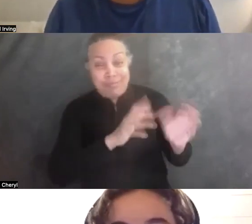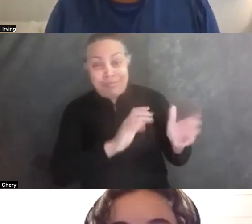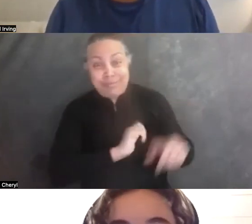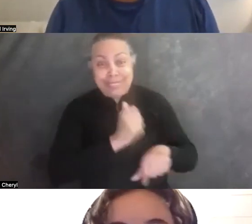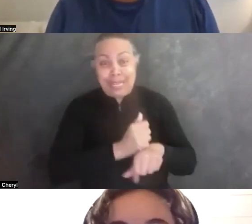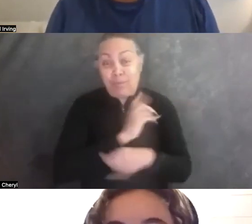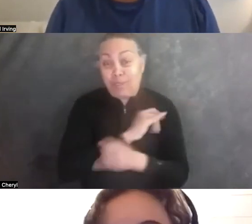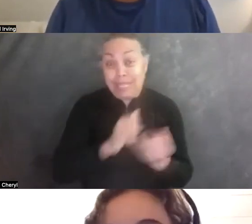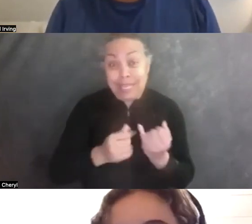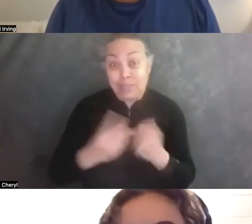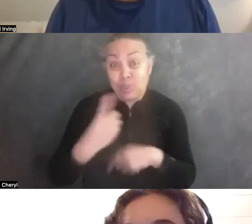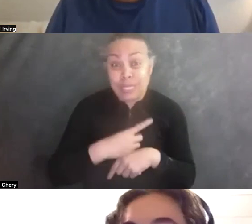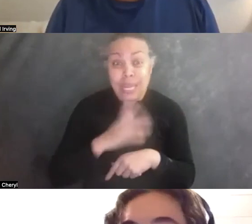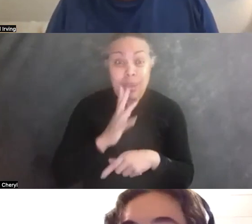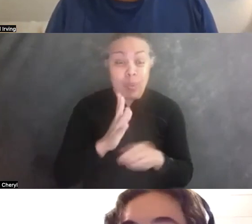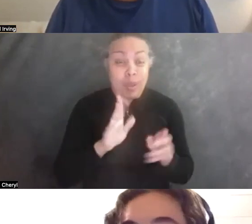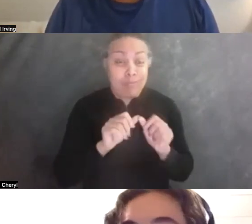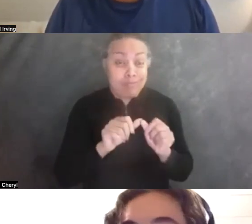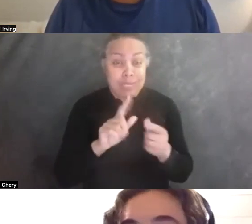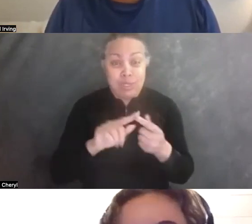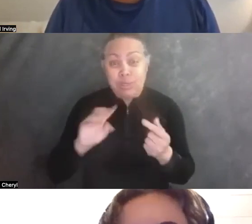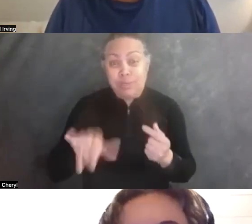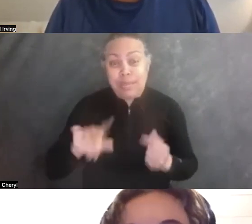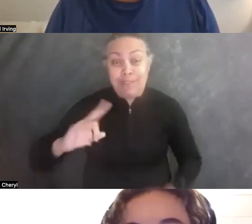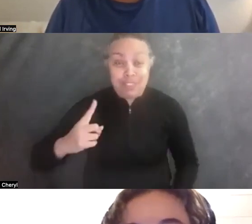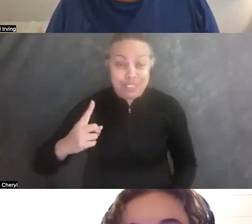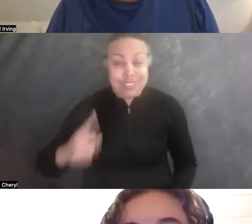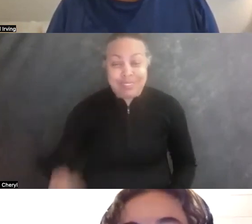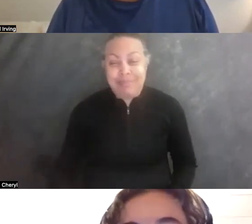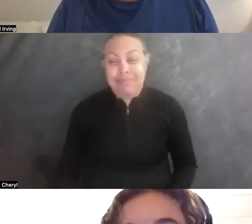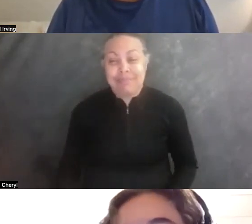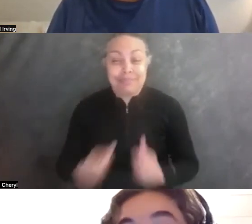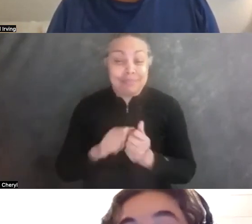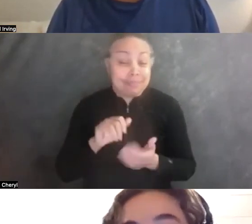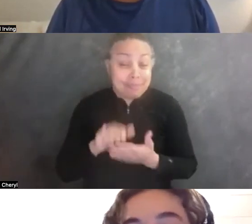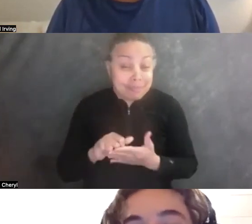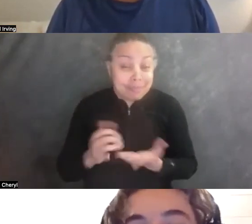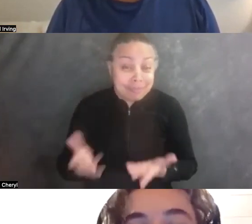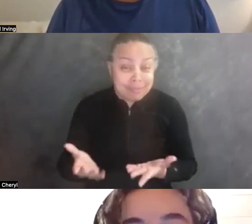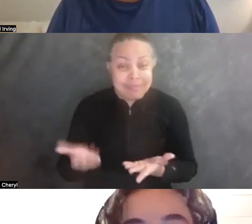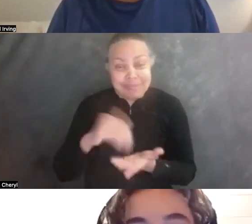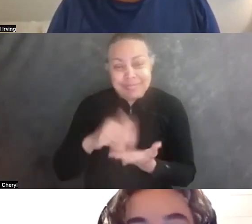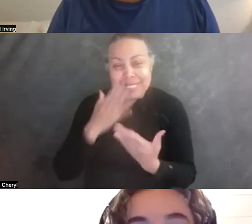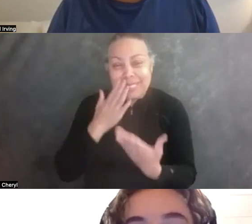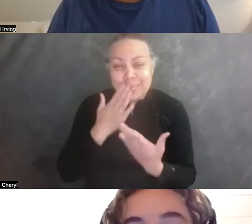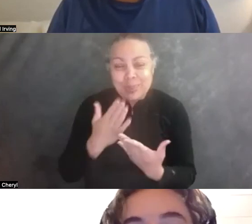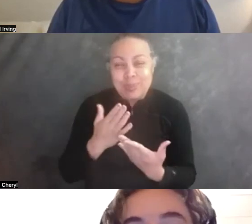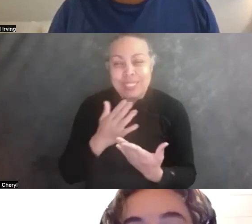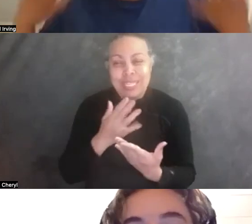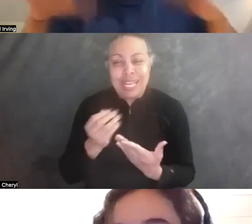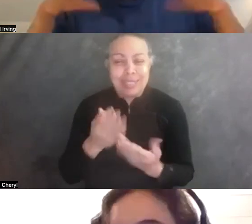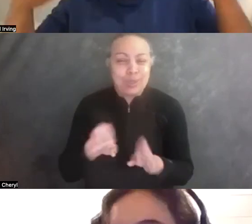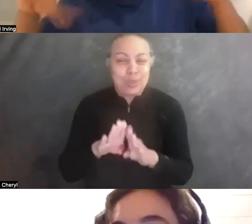open through May 1st. And with that, I just wanted to say thank you again, and we'll close